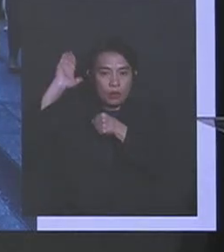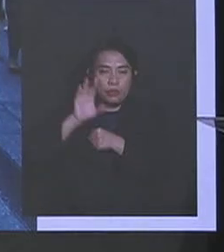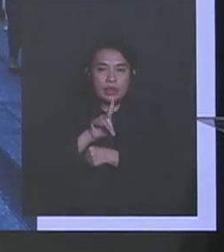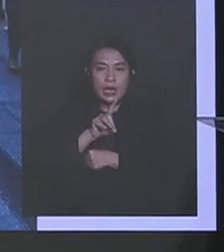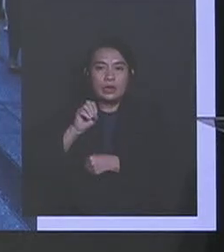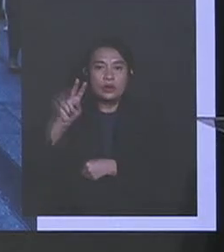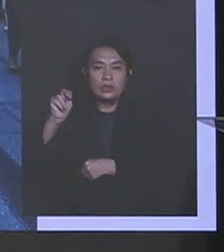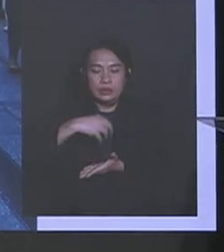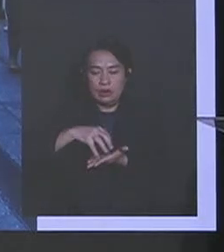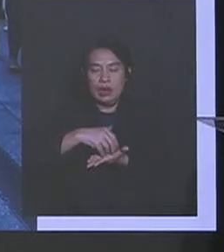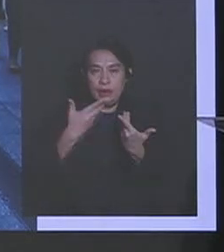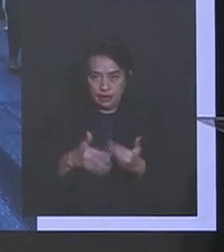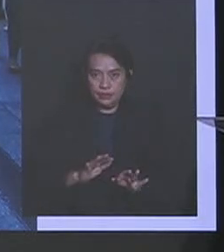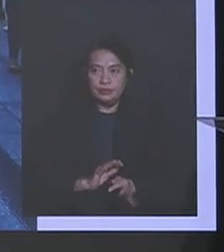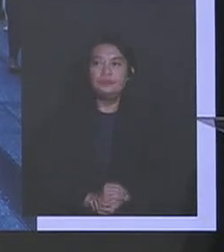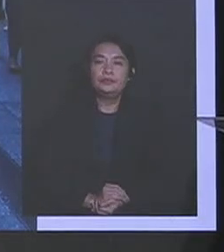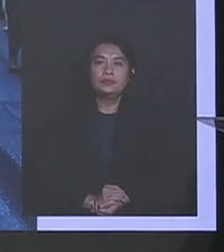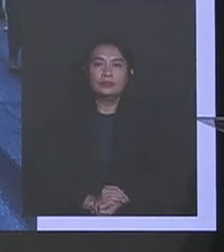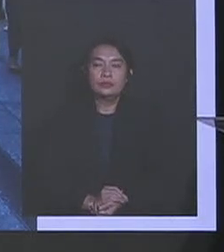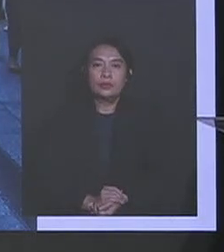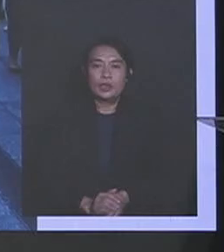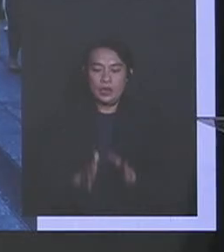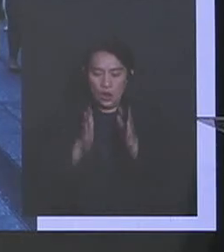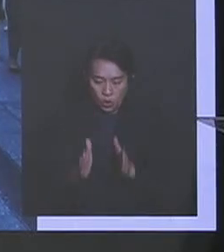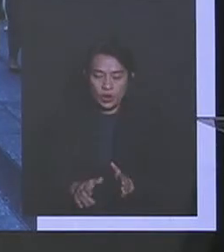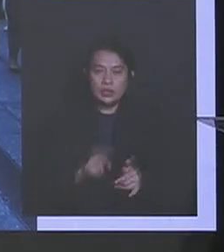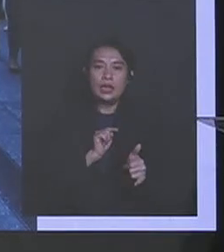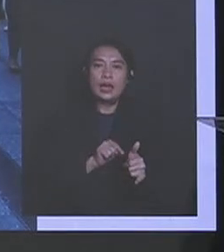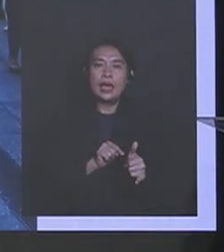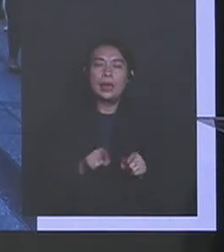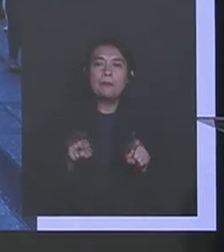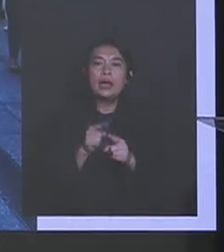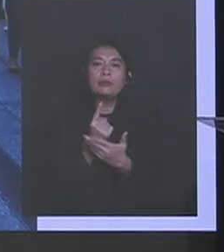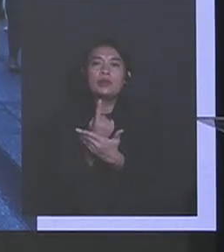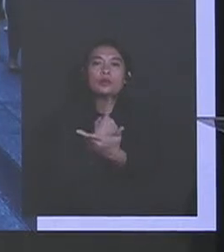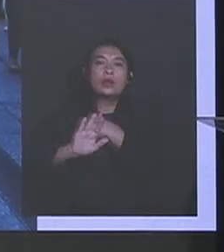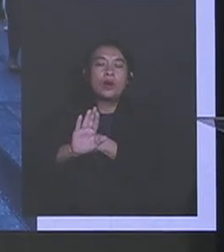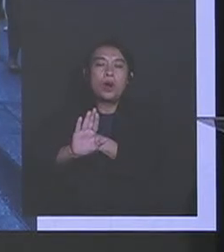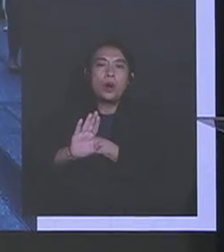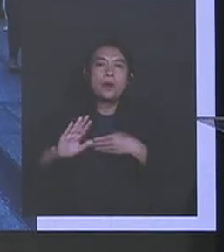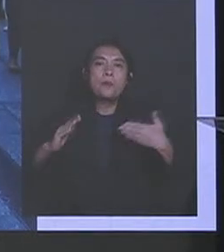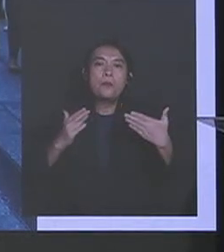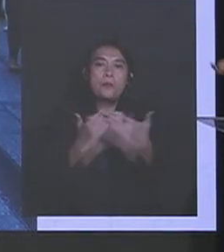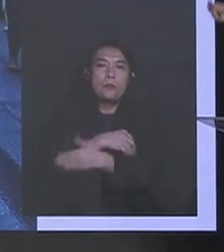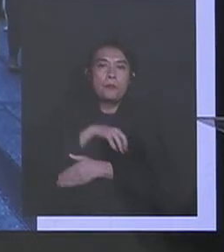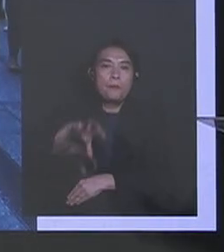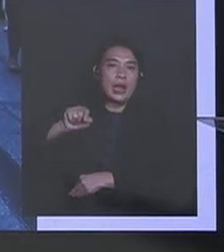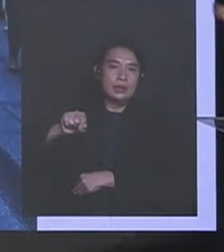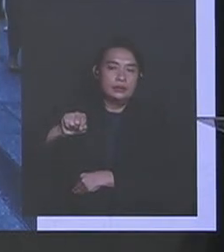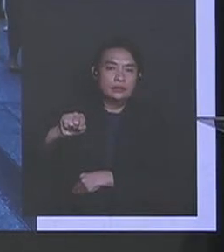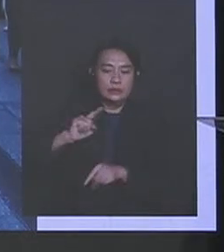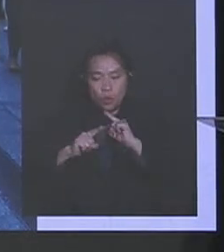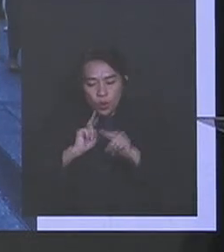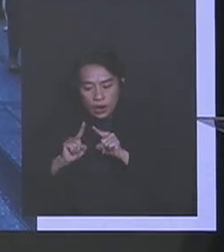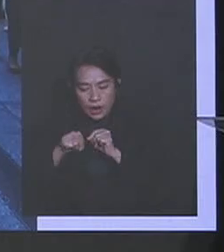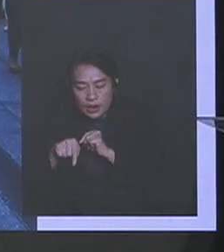presenting the city and presenting options from that pedestrian, that all-important pedestrian perspective. I'll share more. There was quite a